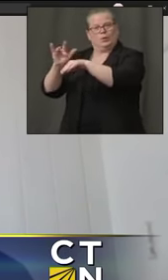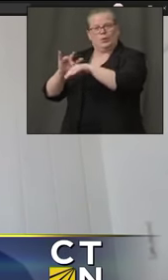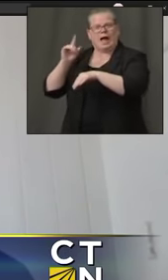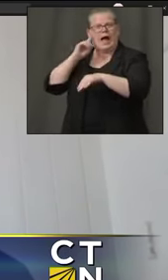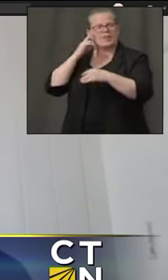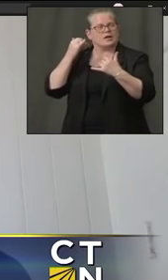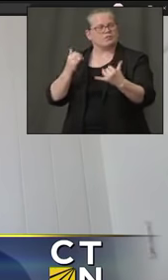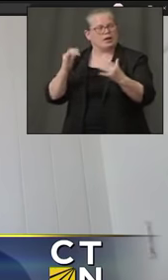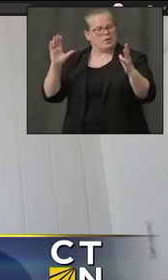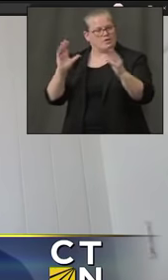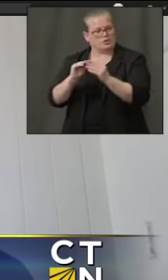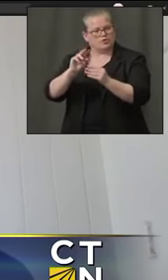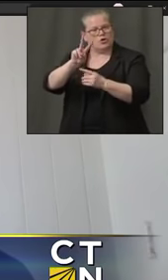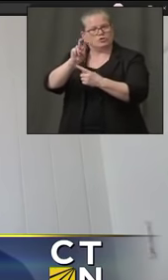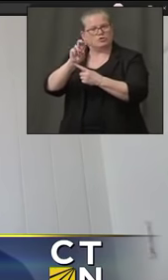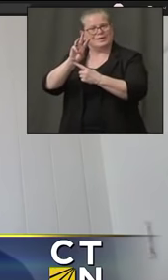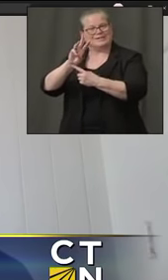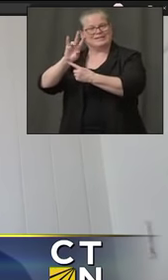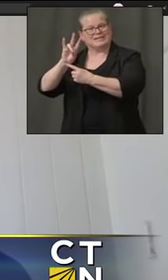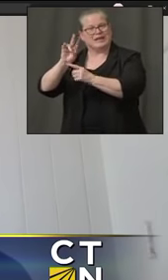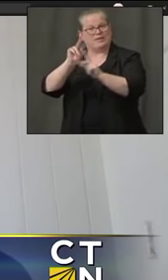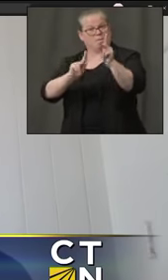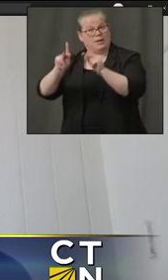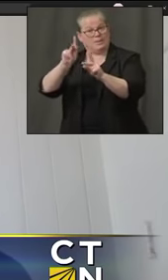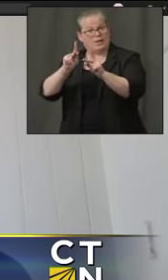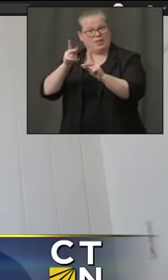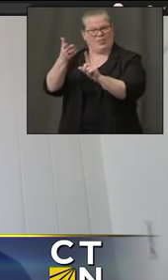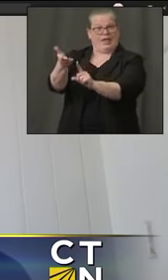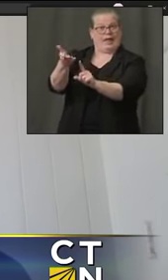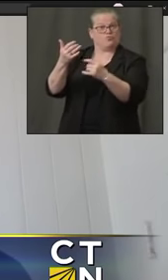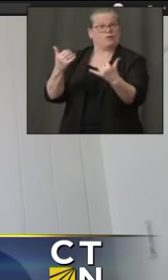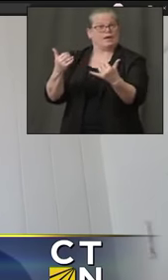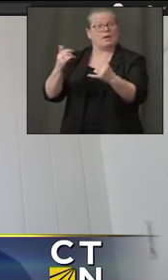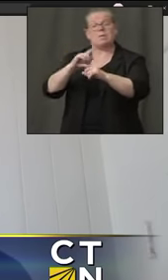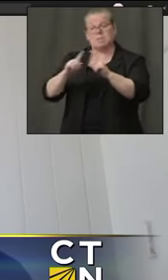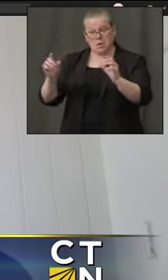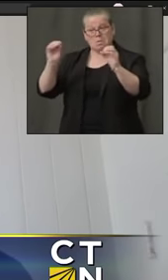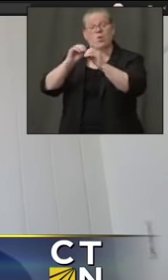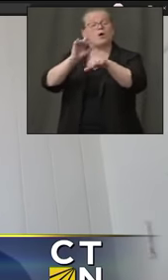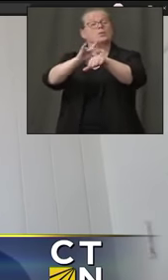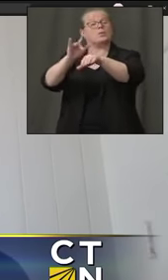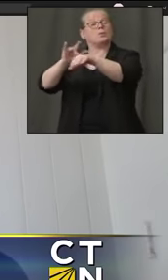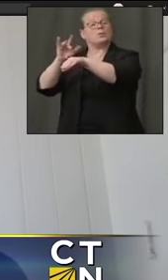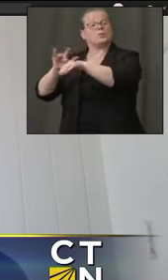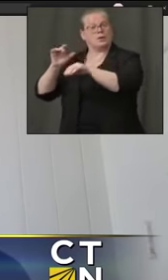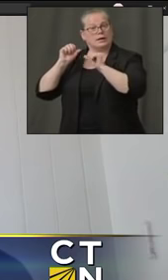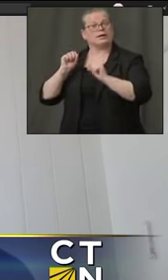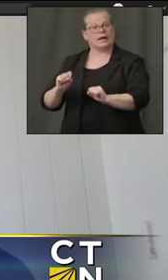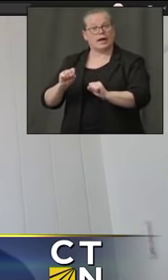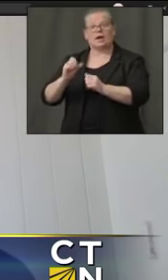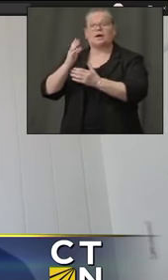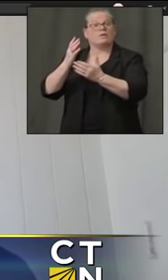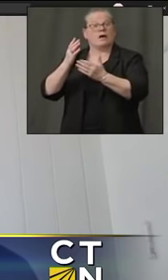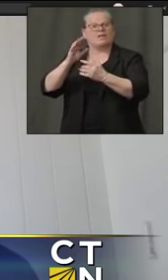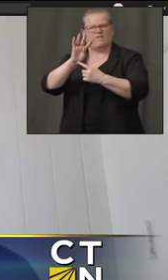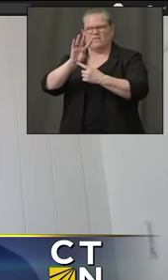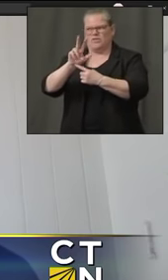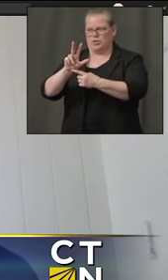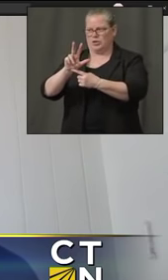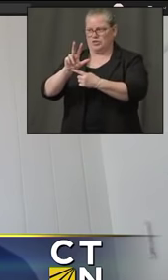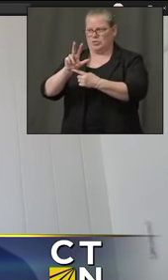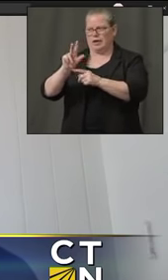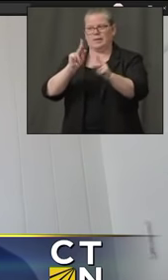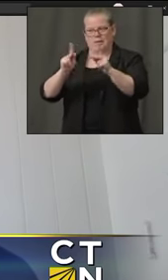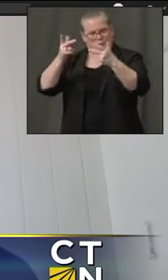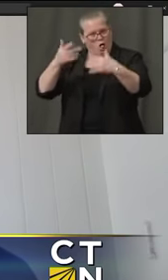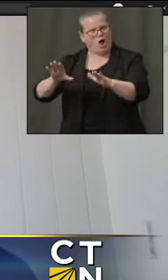in those sites, but there's significantly more capacity than that, and people are being discharged from them every day too. We've already had 43